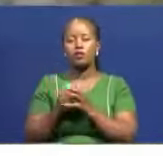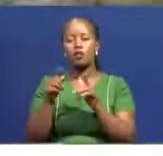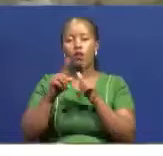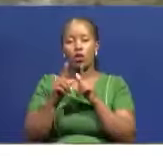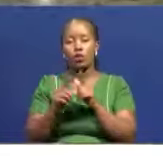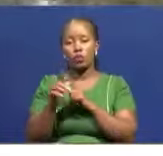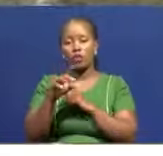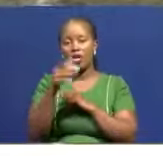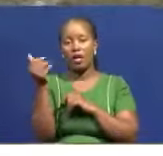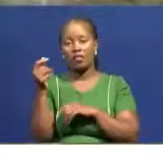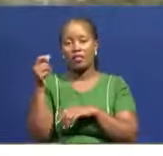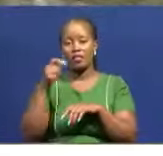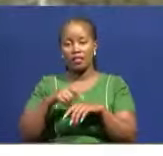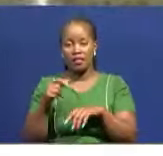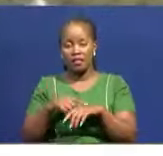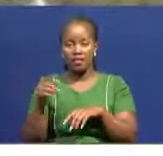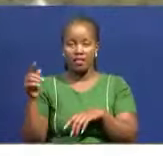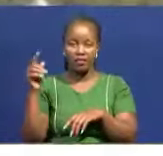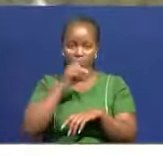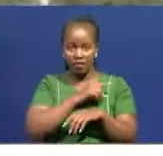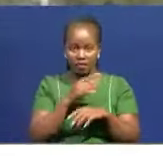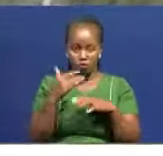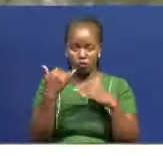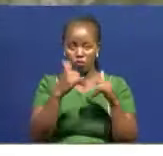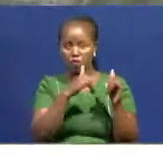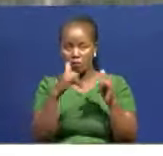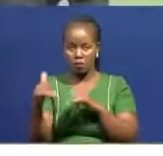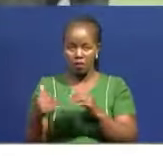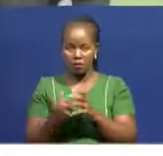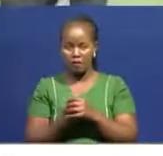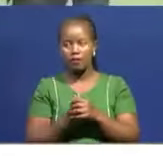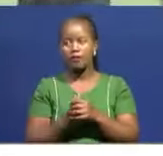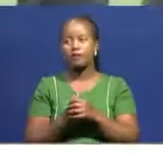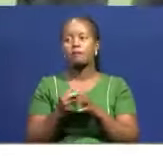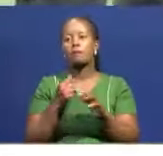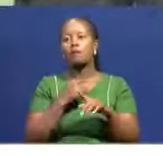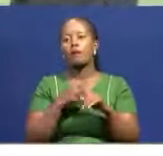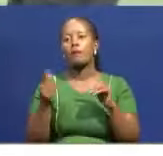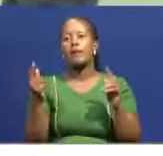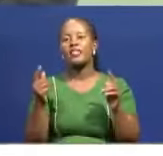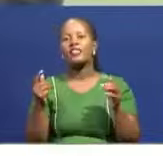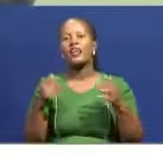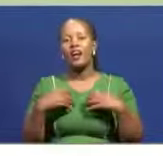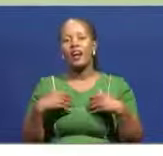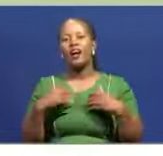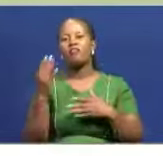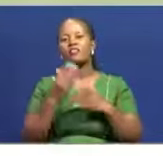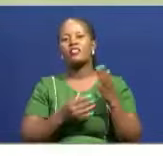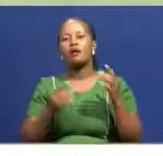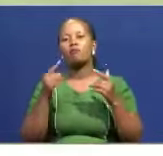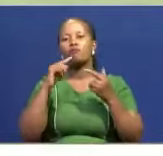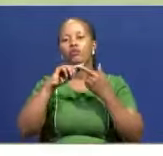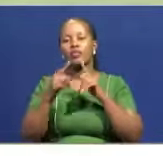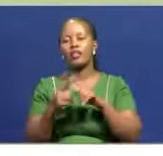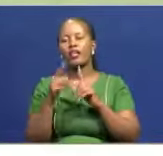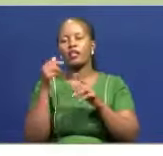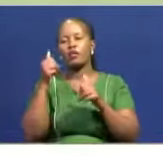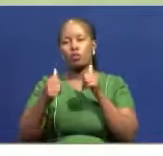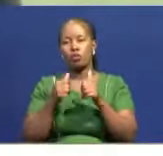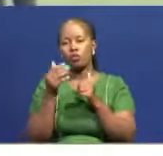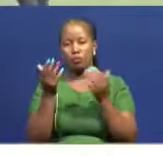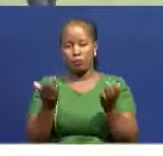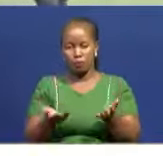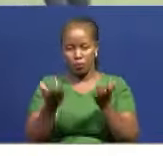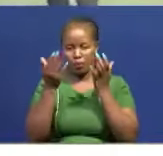that, they'll be able to play across the club. So even if they don't make the Simbas, but you'll find that the standards of rugby will be raised. Now we go to